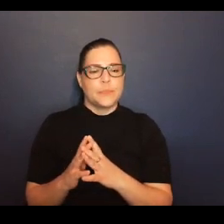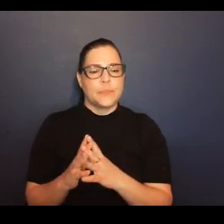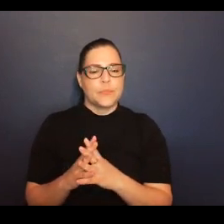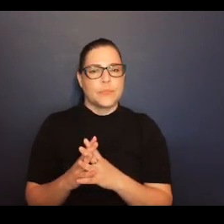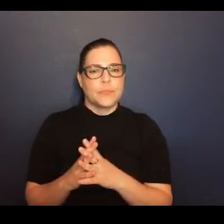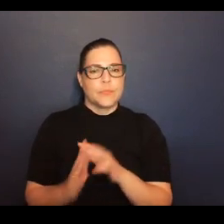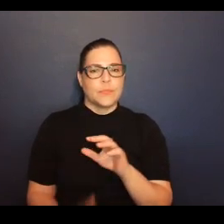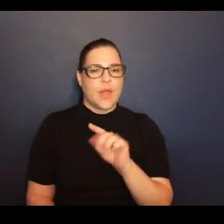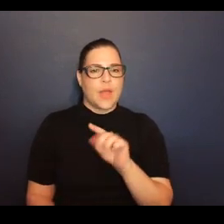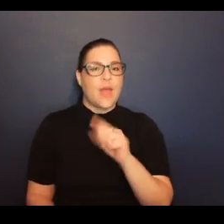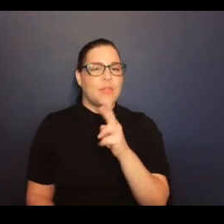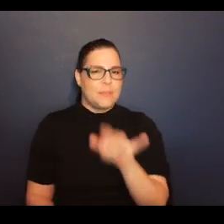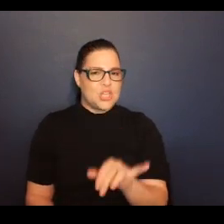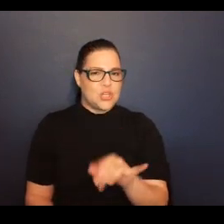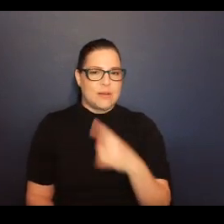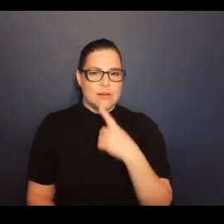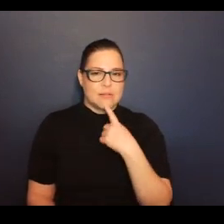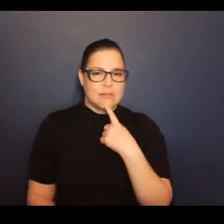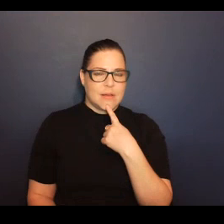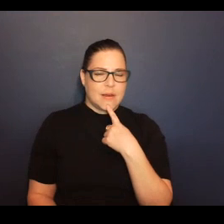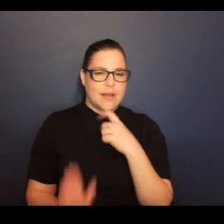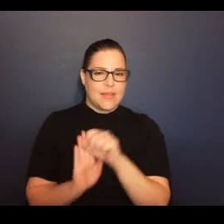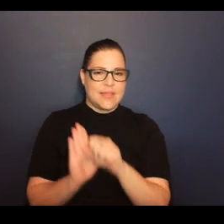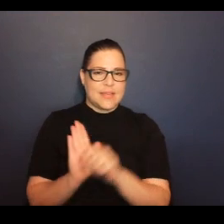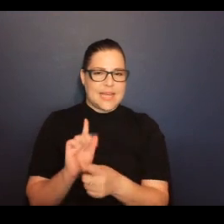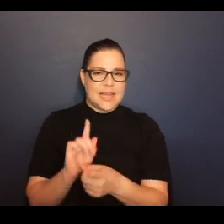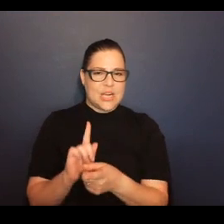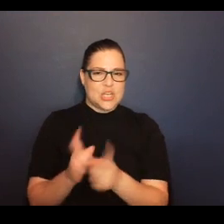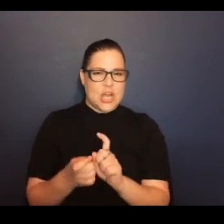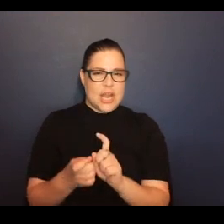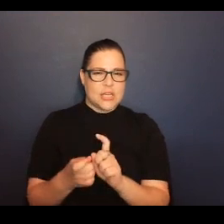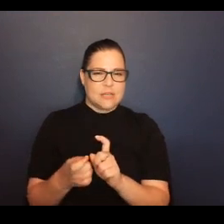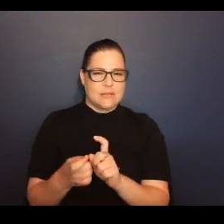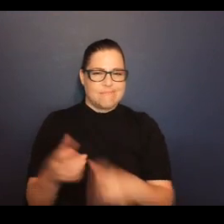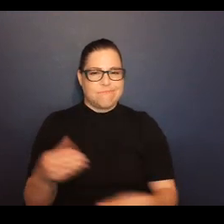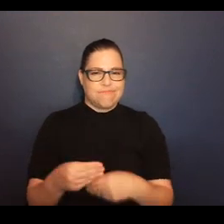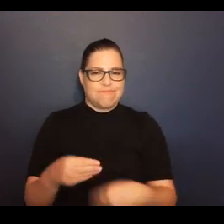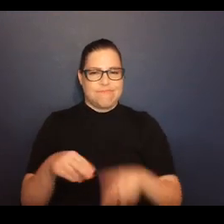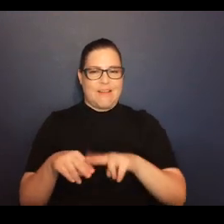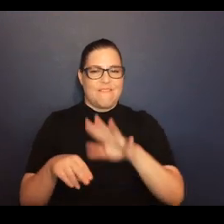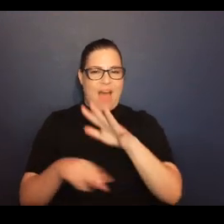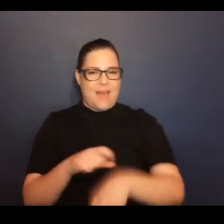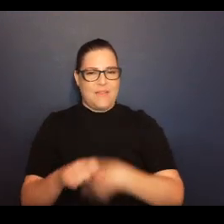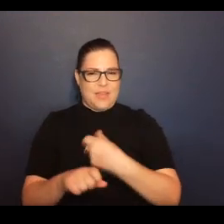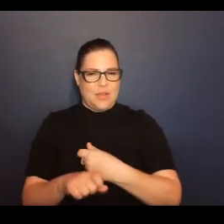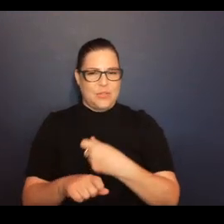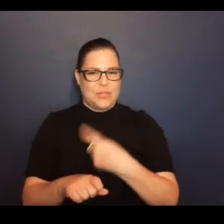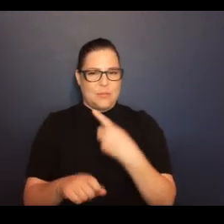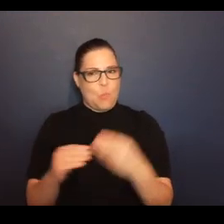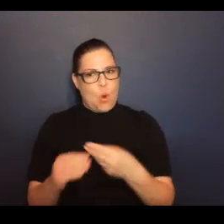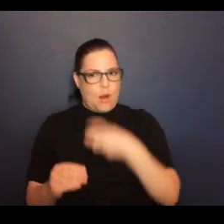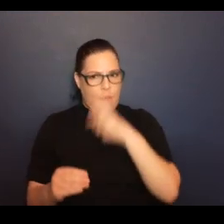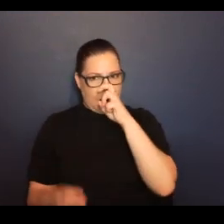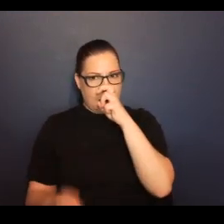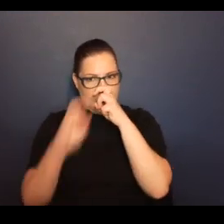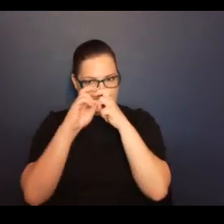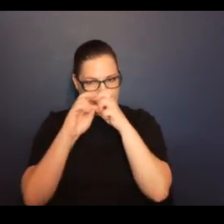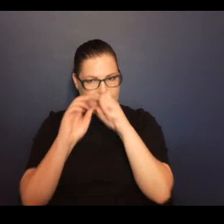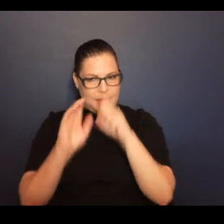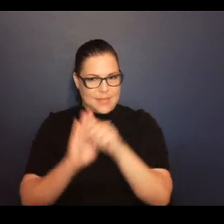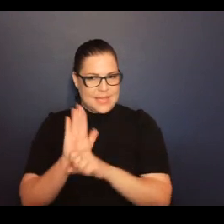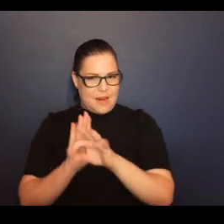Ms. Shutt mentioned that the state was changing it to 5 years. They were making it more stringent.